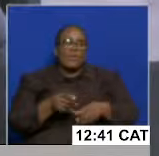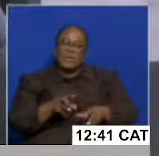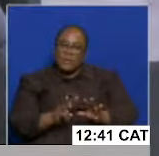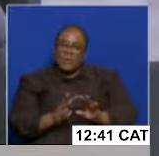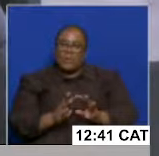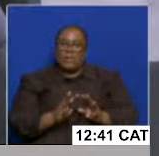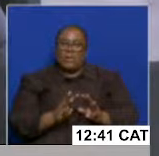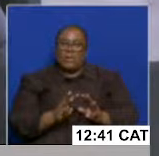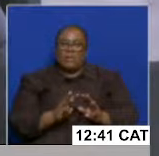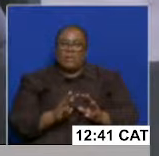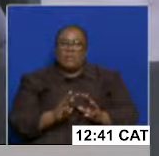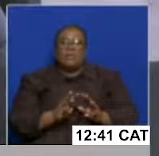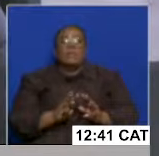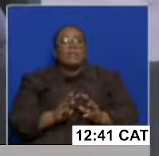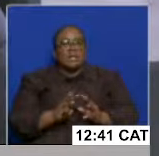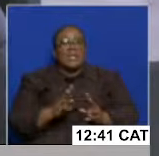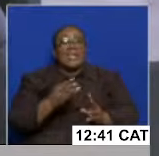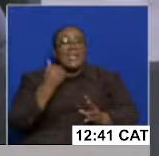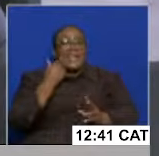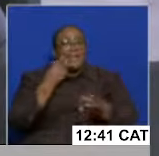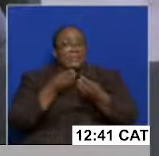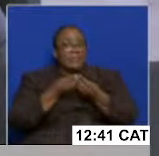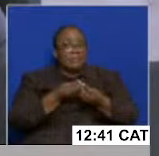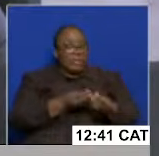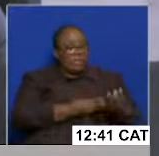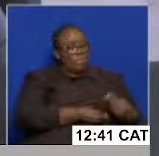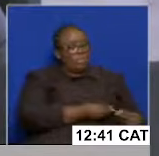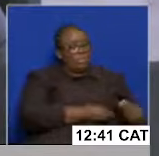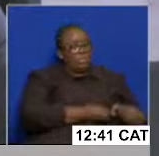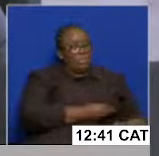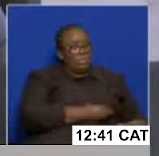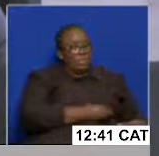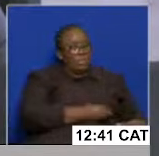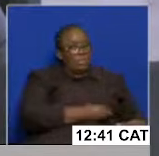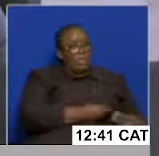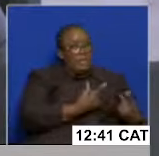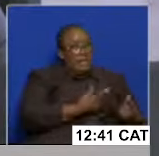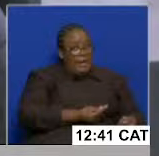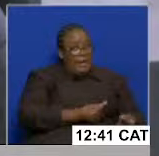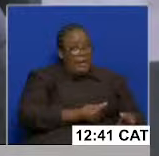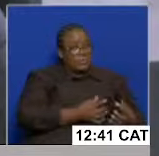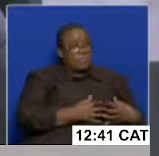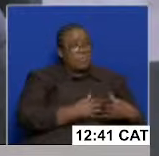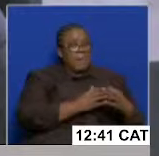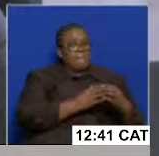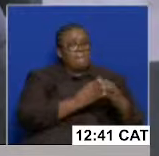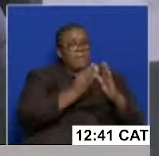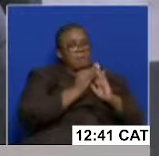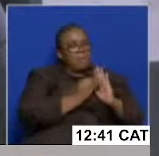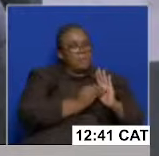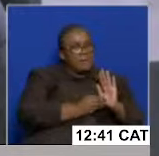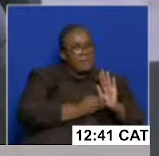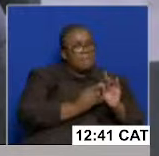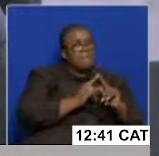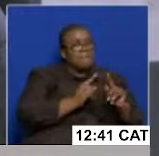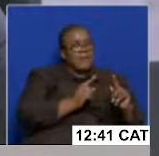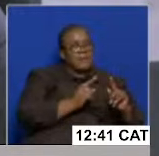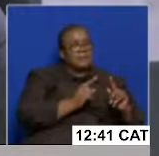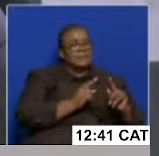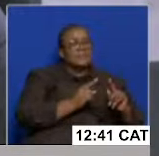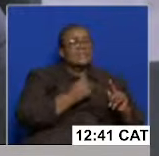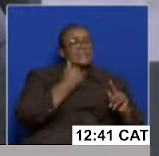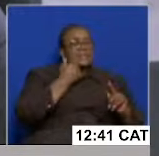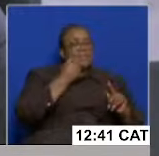to create a fraudulent entry, and that could only be done if an officer was corrupted to create that entry